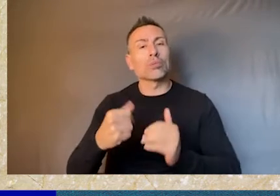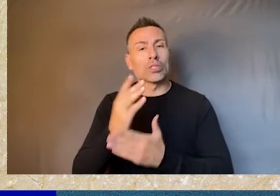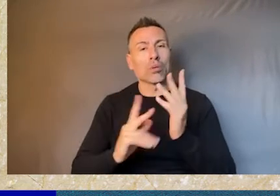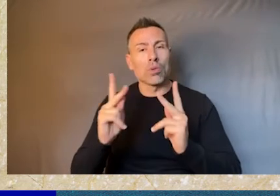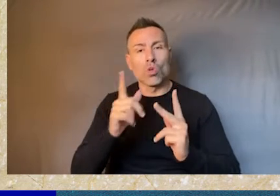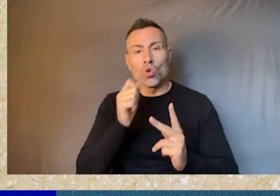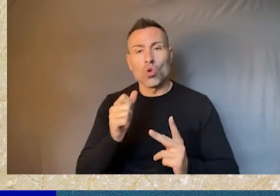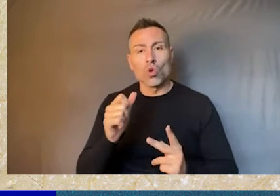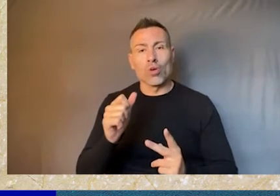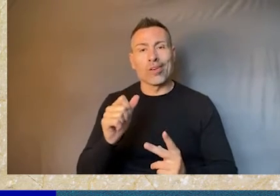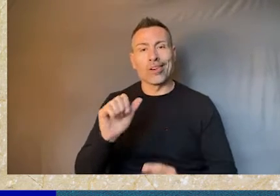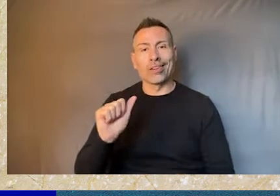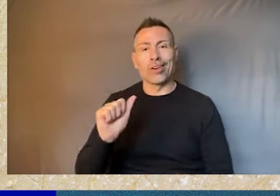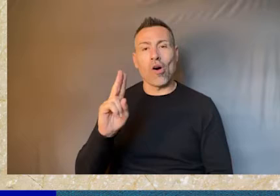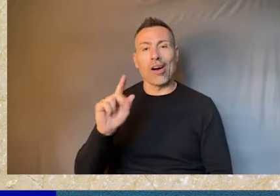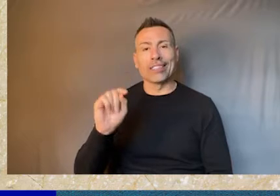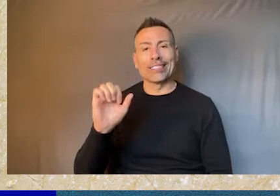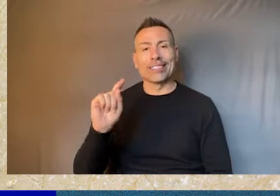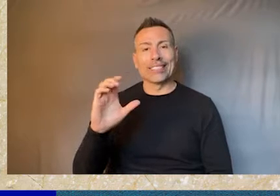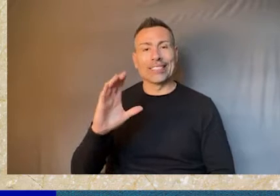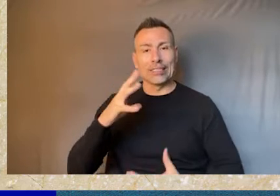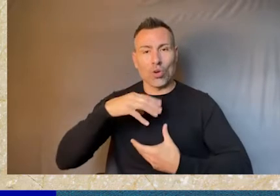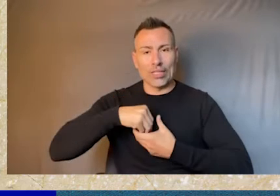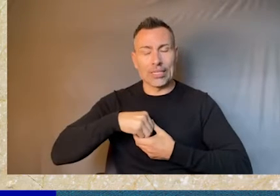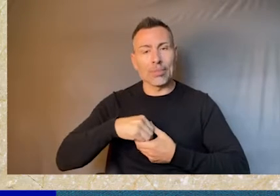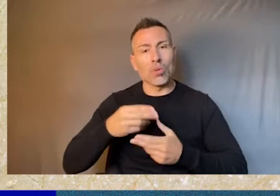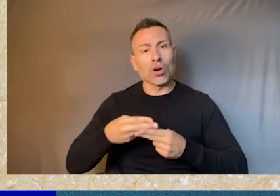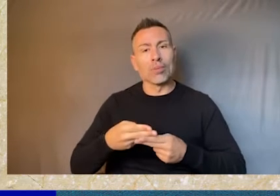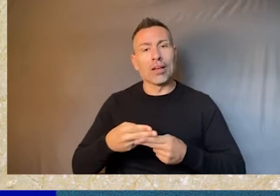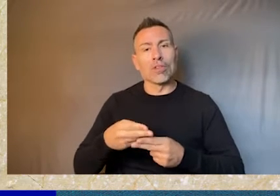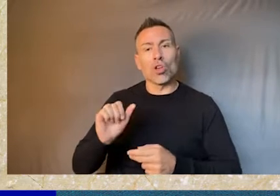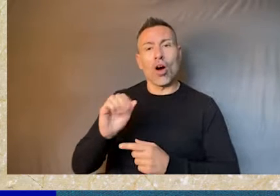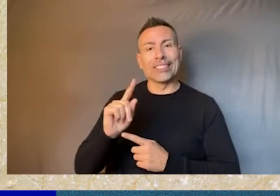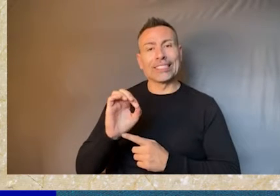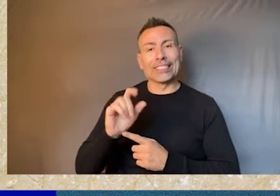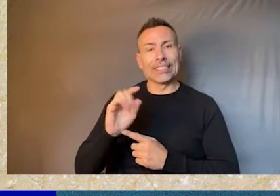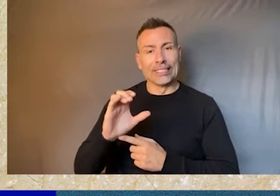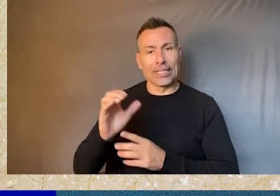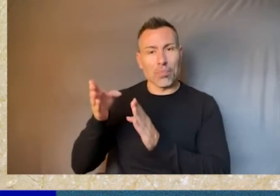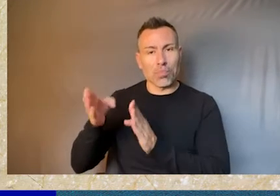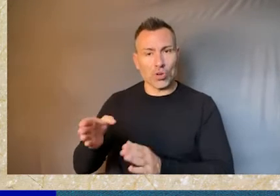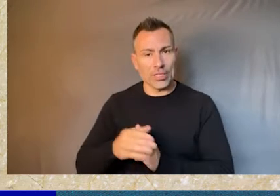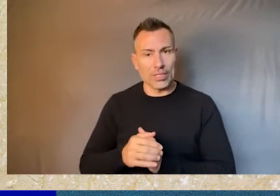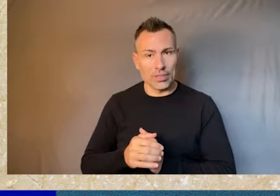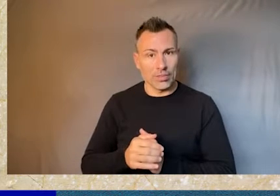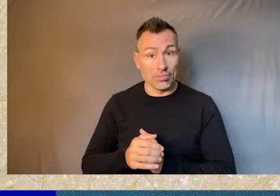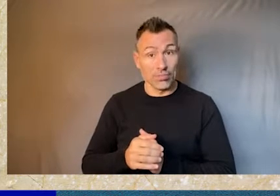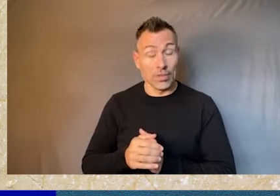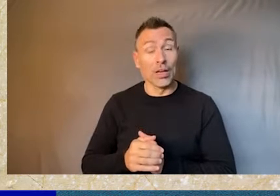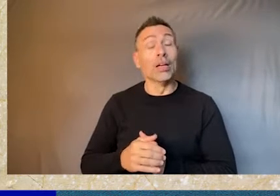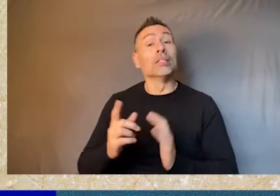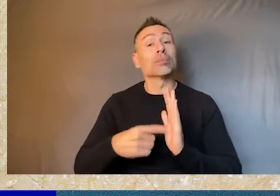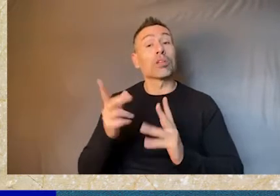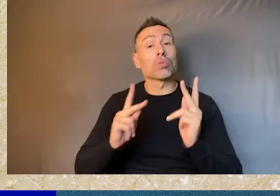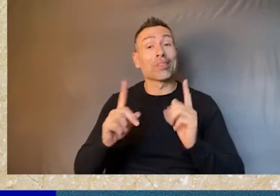autistic call themselves an autistic person versus a person with autism. And sometimes in the deaf community, people don't use